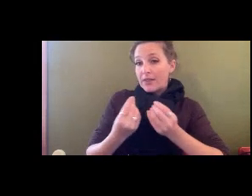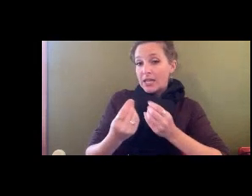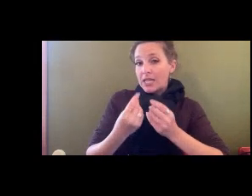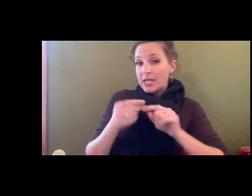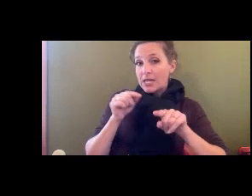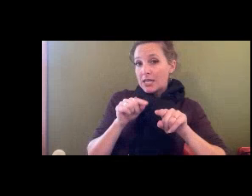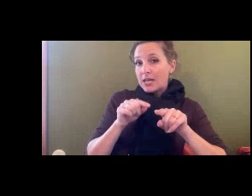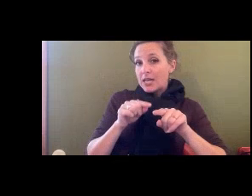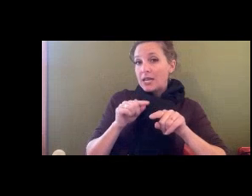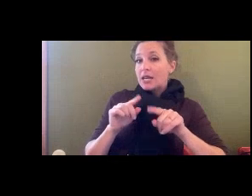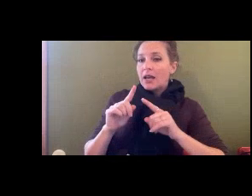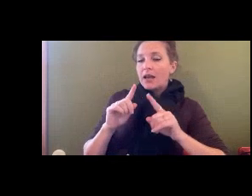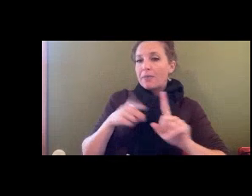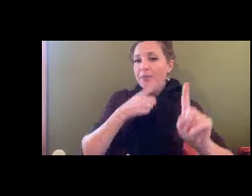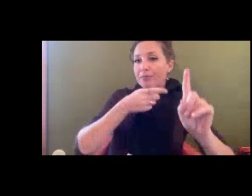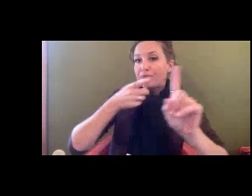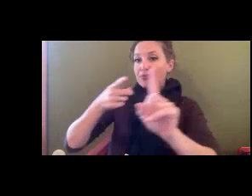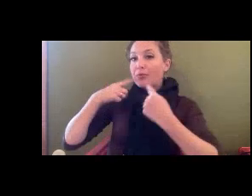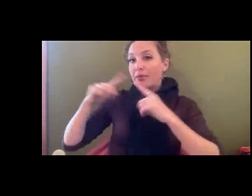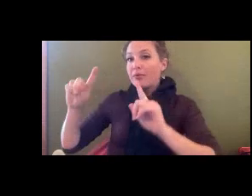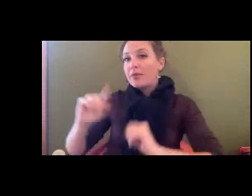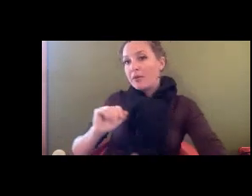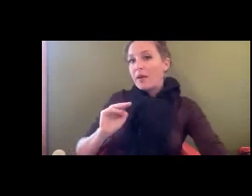Wonderful. We're in the right screen.